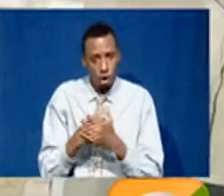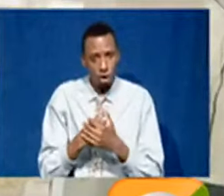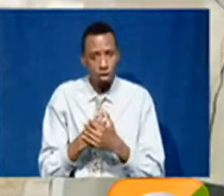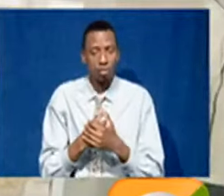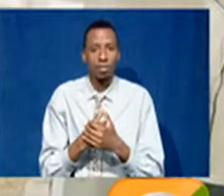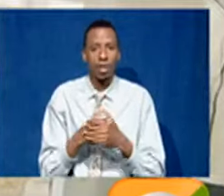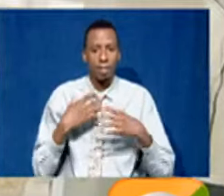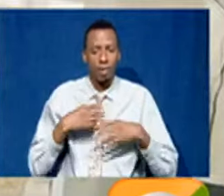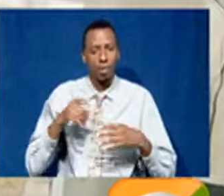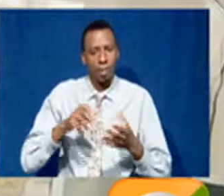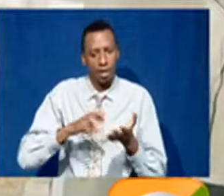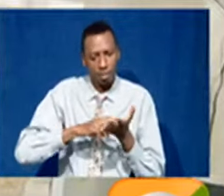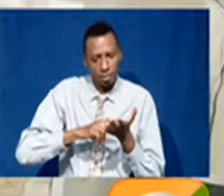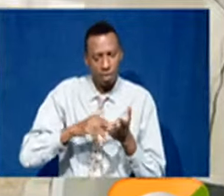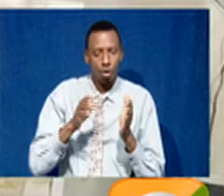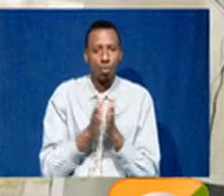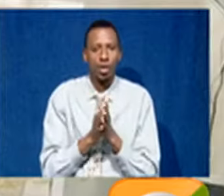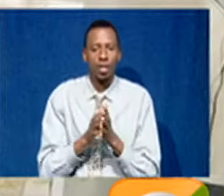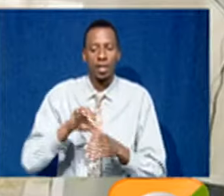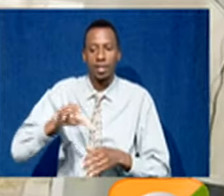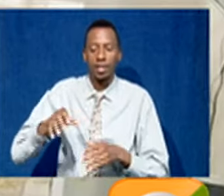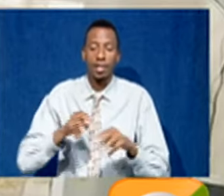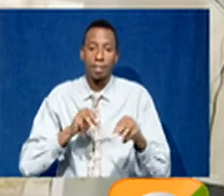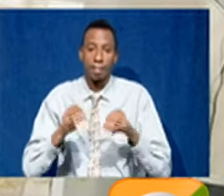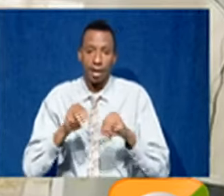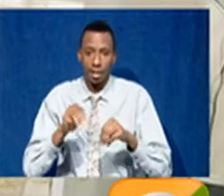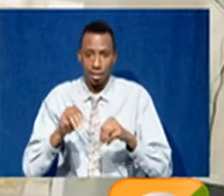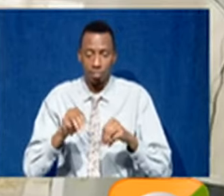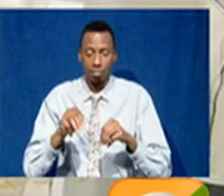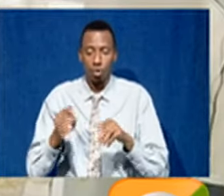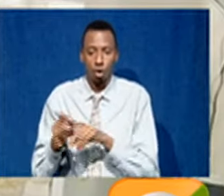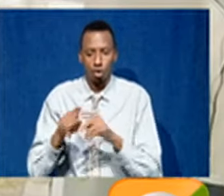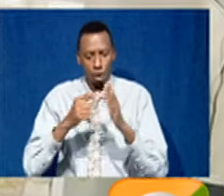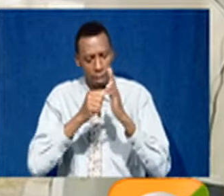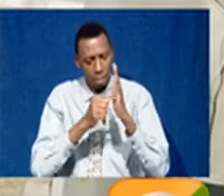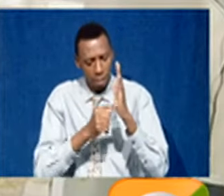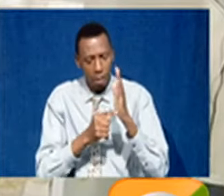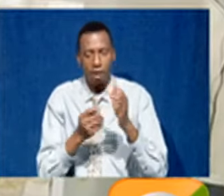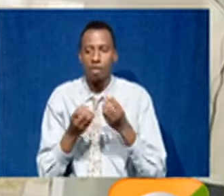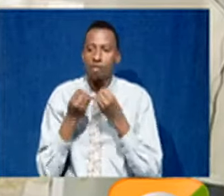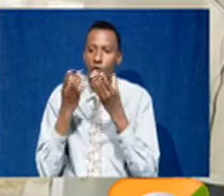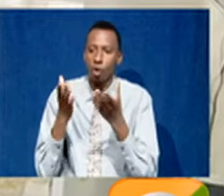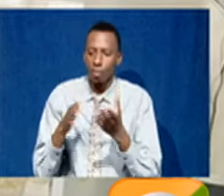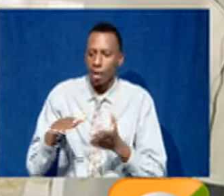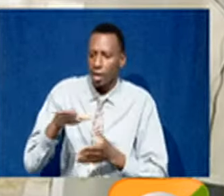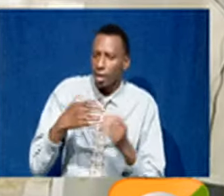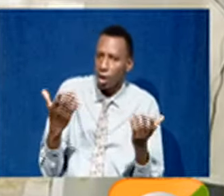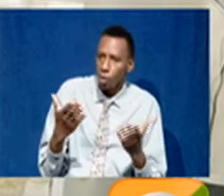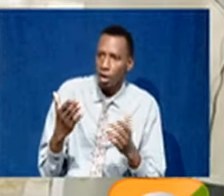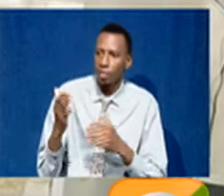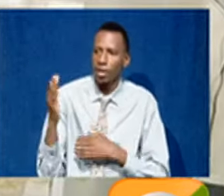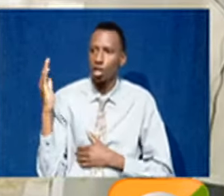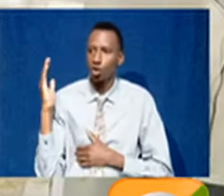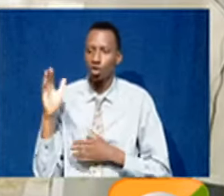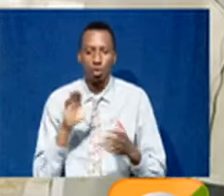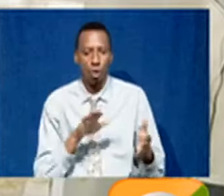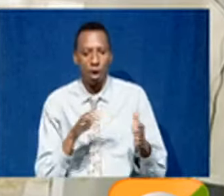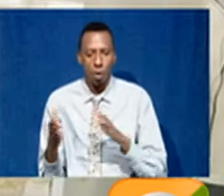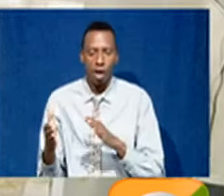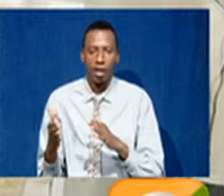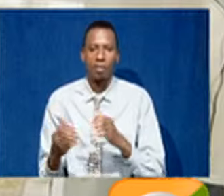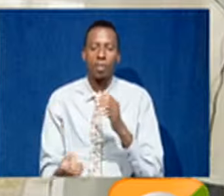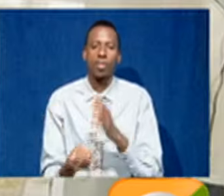county to register with the city management and provide details of the property, location, and security measures in place.